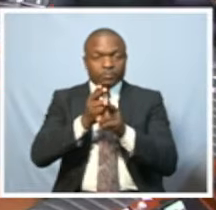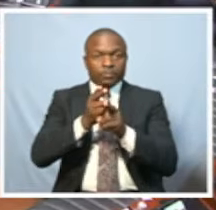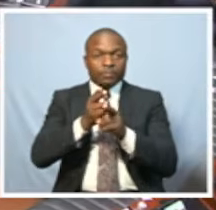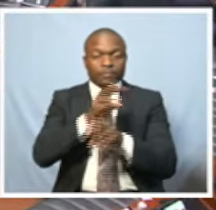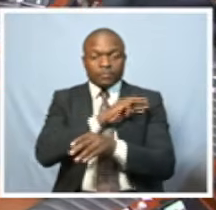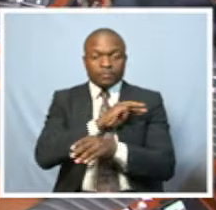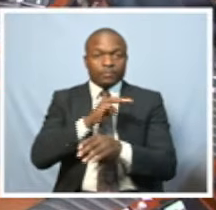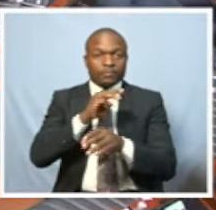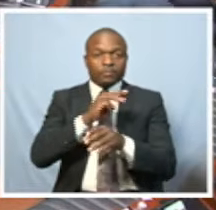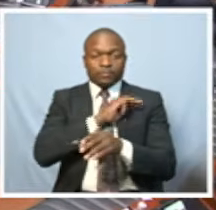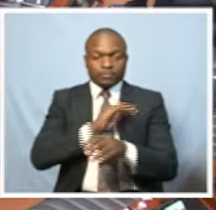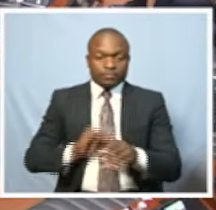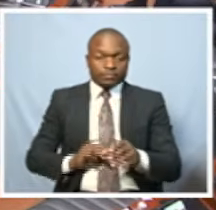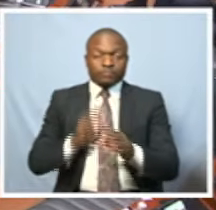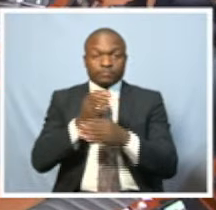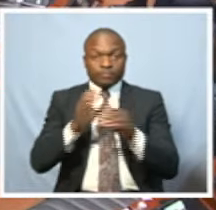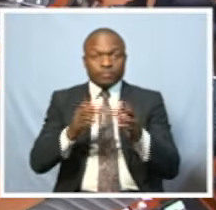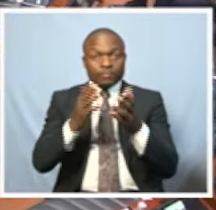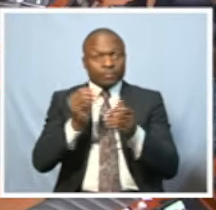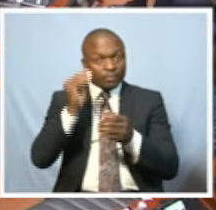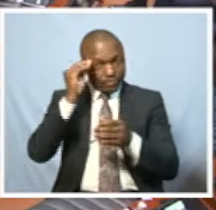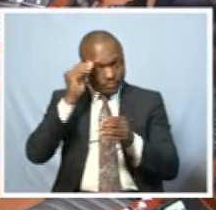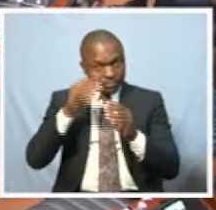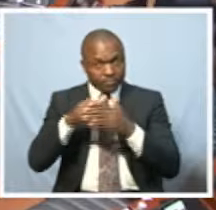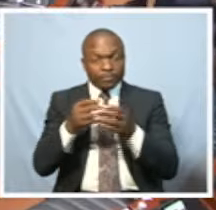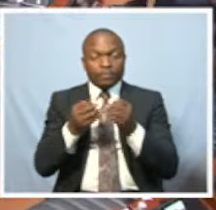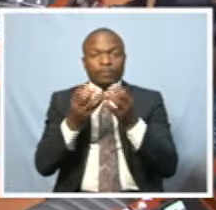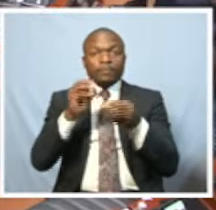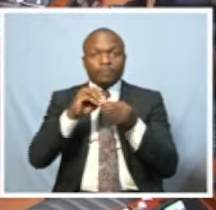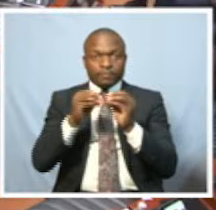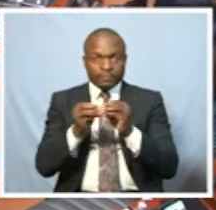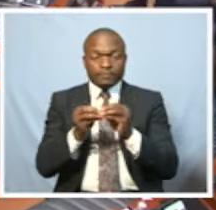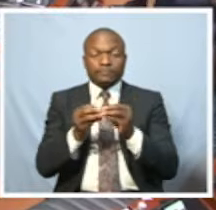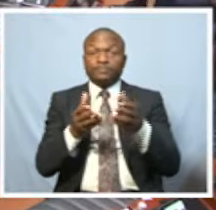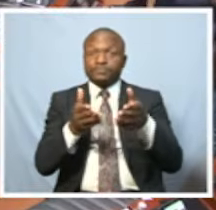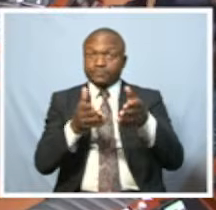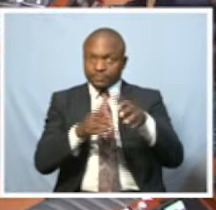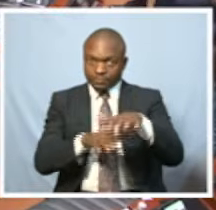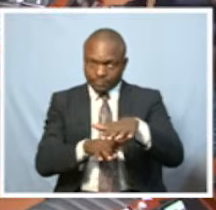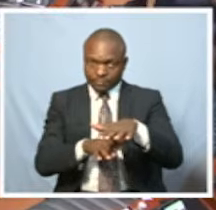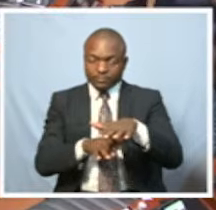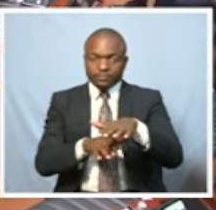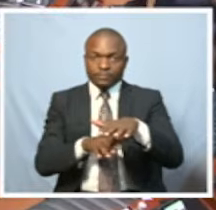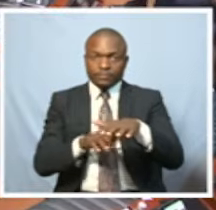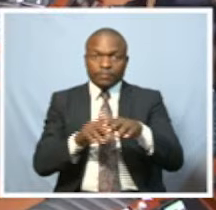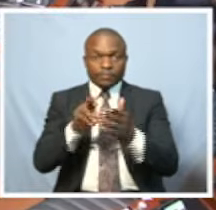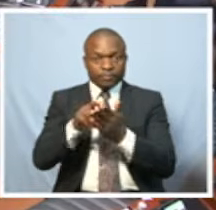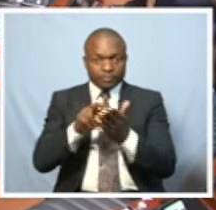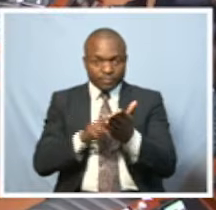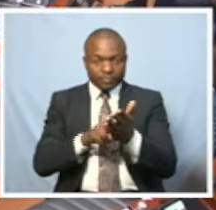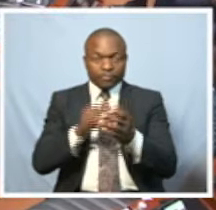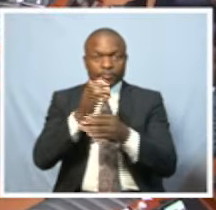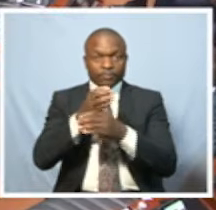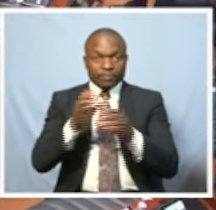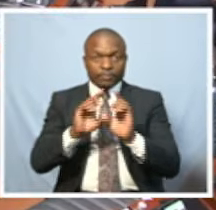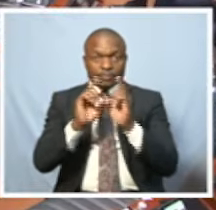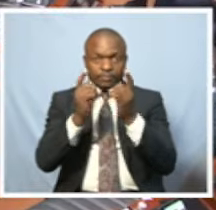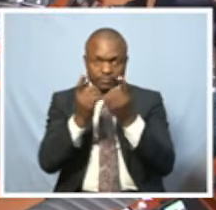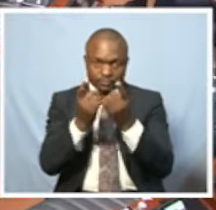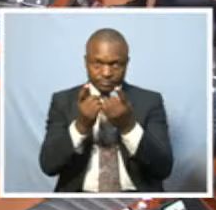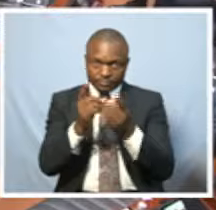at the Minister of Health, was when he wanted to find out how many cases of maternal and infant mortalities were recorded in Chinsali district